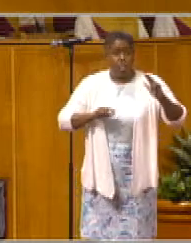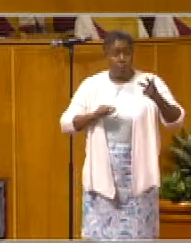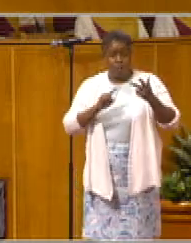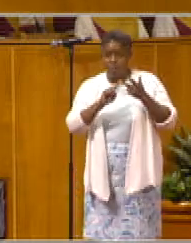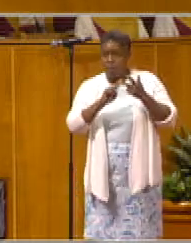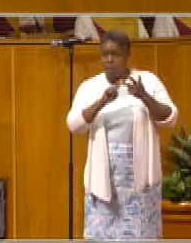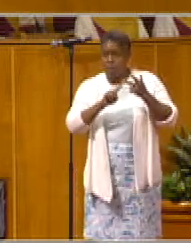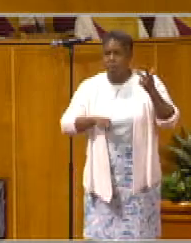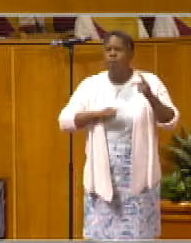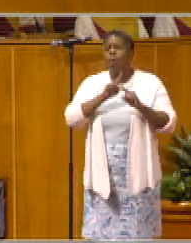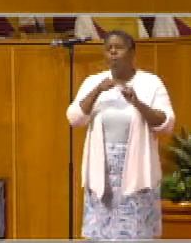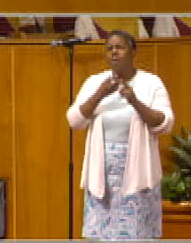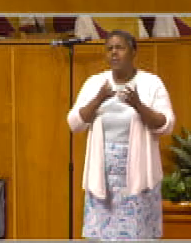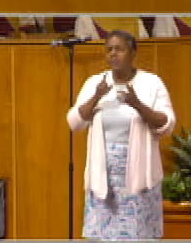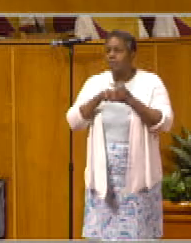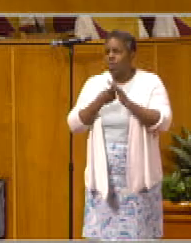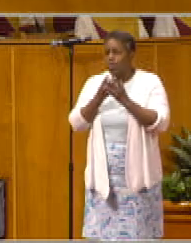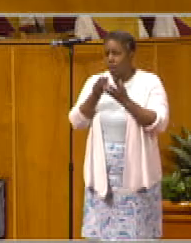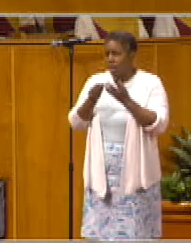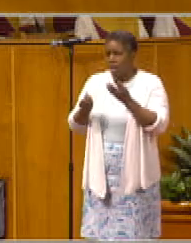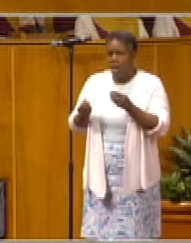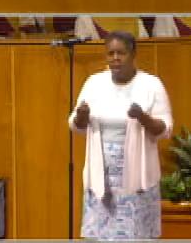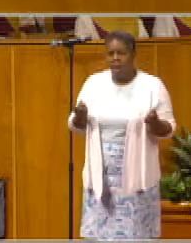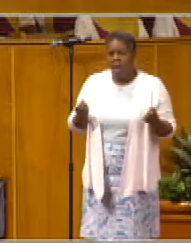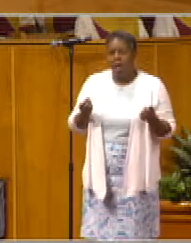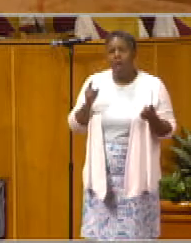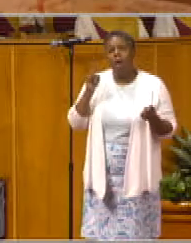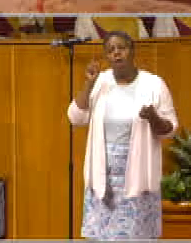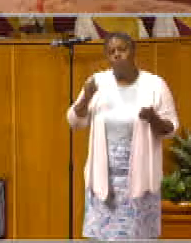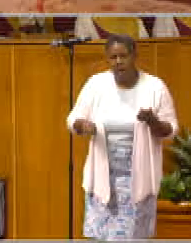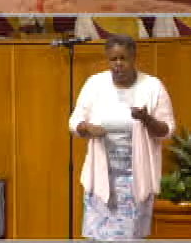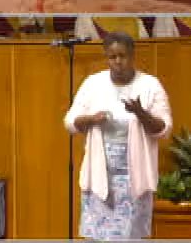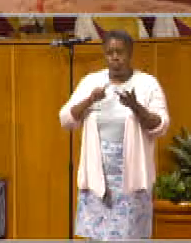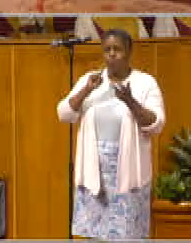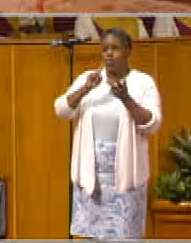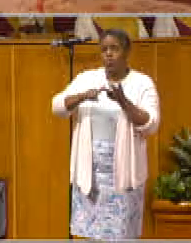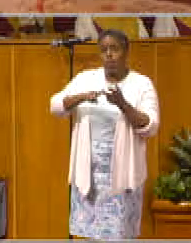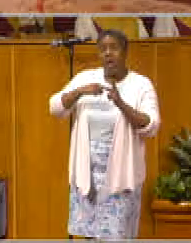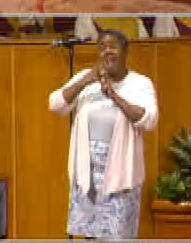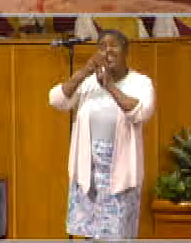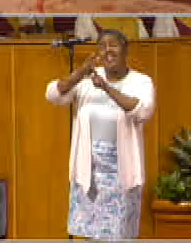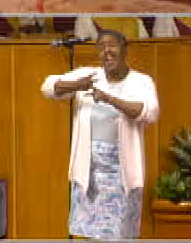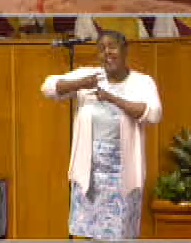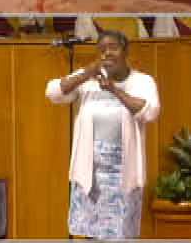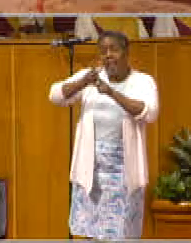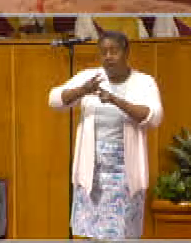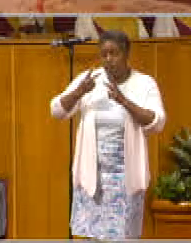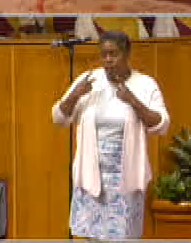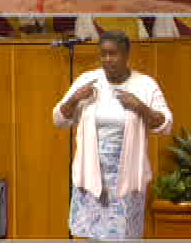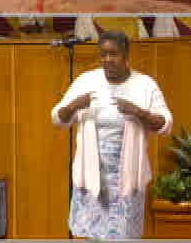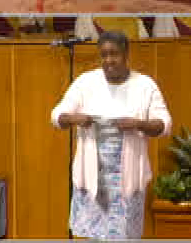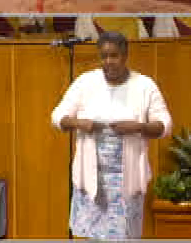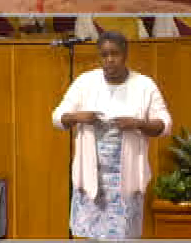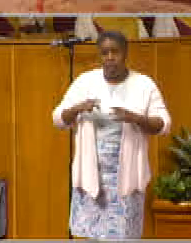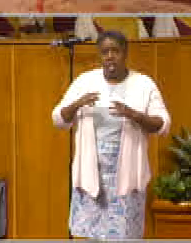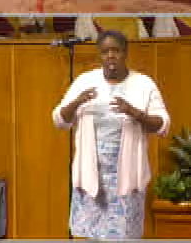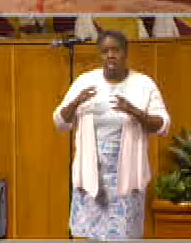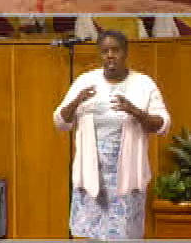Lord teaches us, when things are falling apart, you've got to take care of your physical condition.